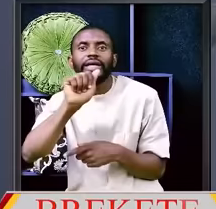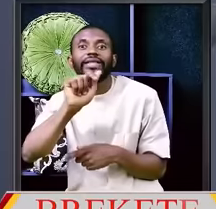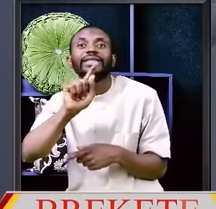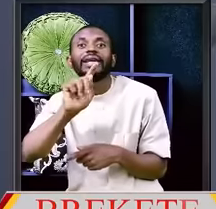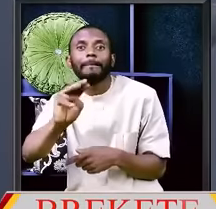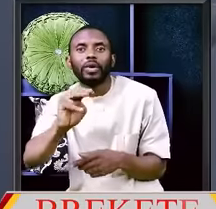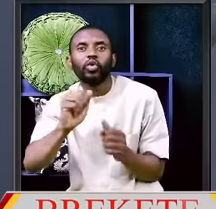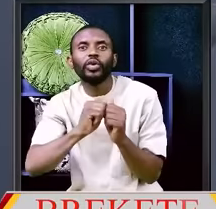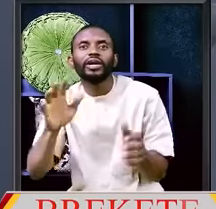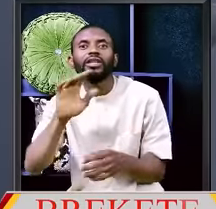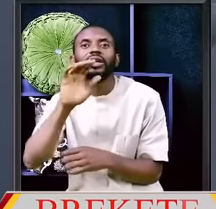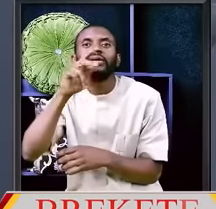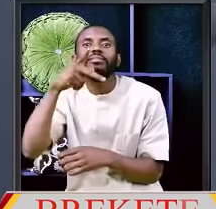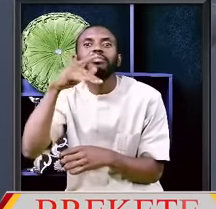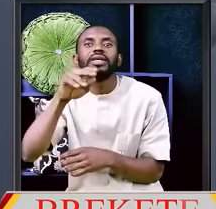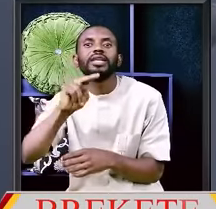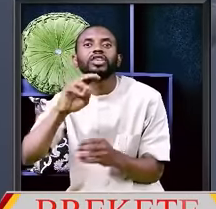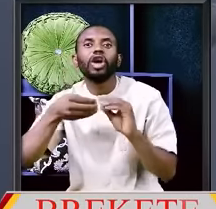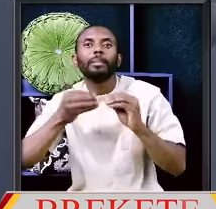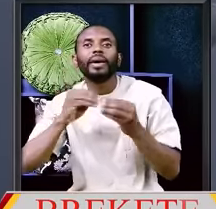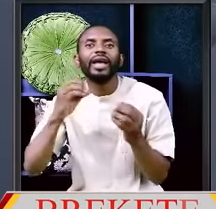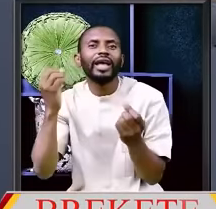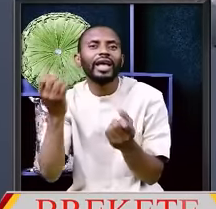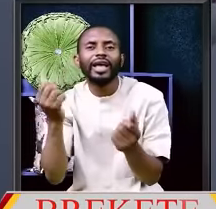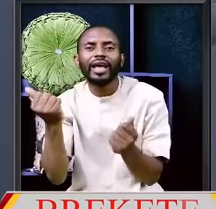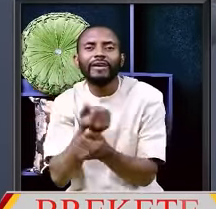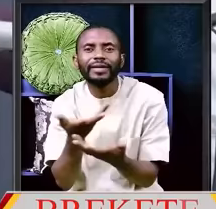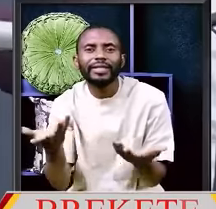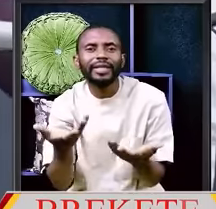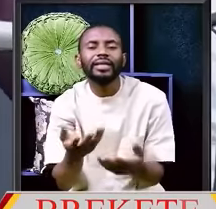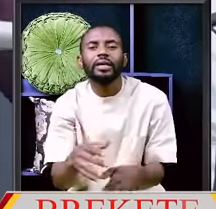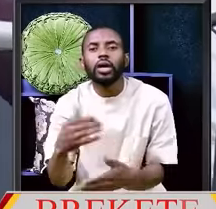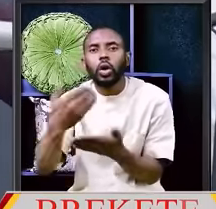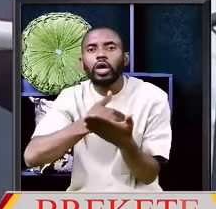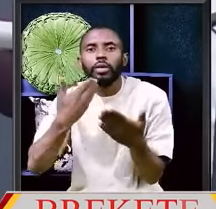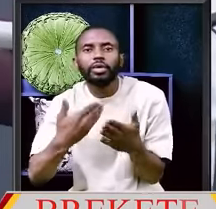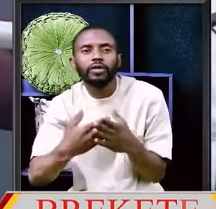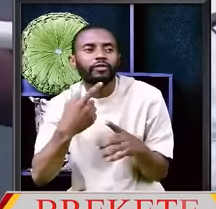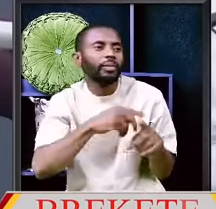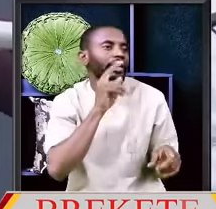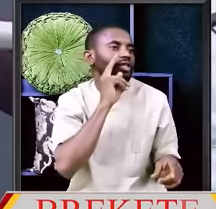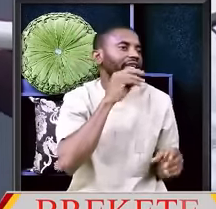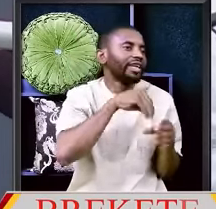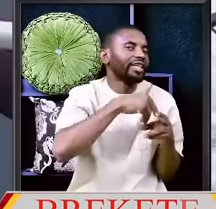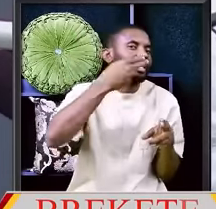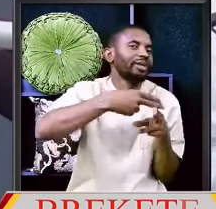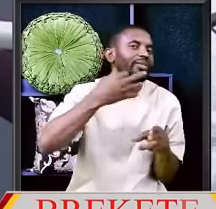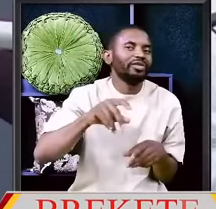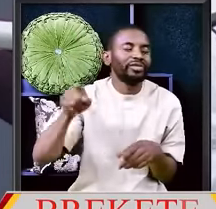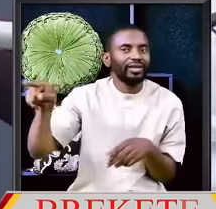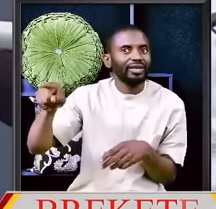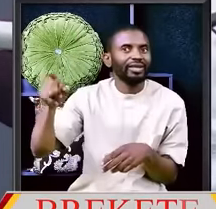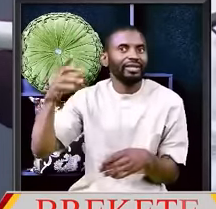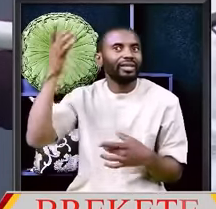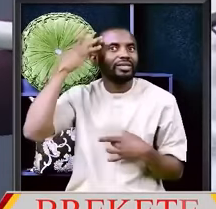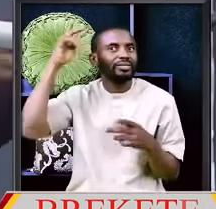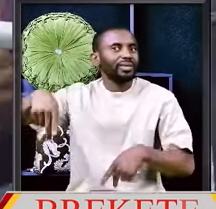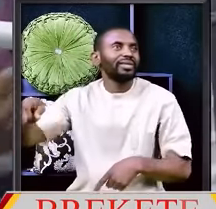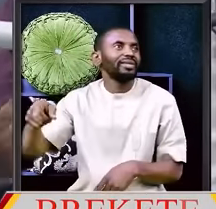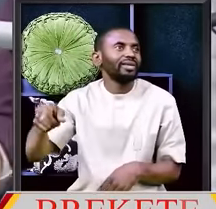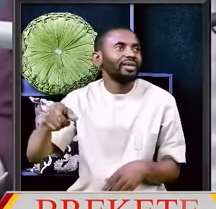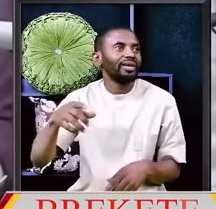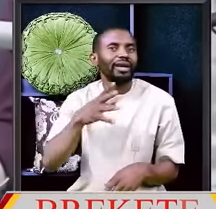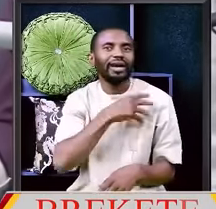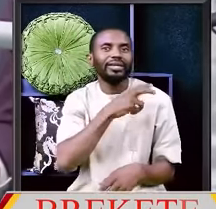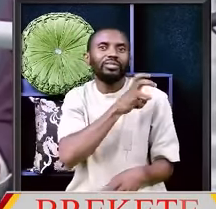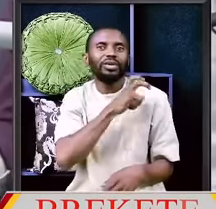without PIN number. Every time, small thing, you go collect money from Nigeria in the name of the patient, and